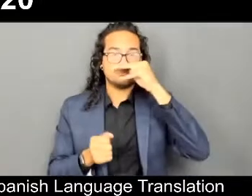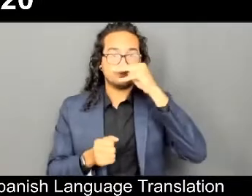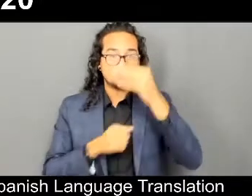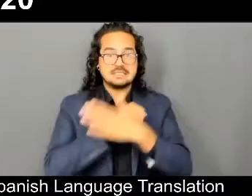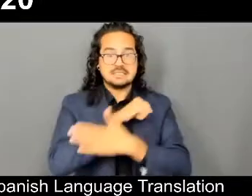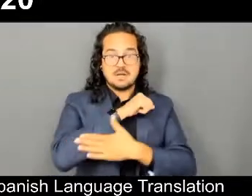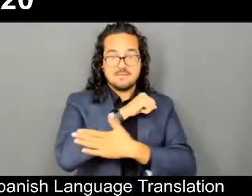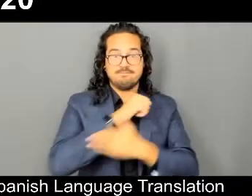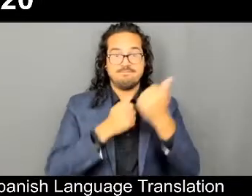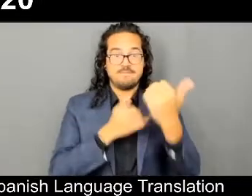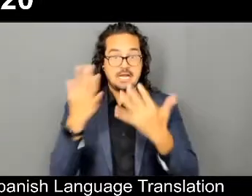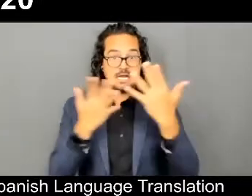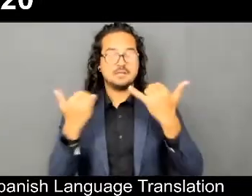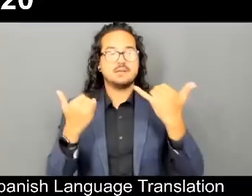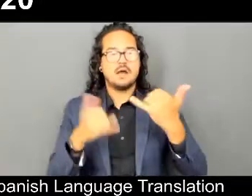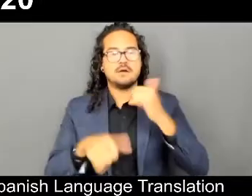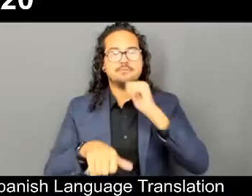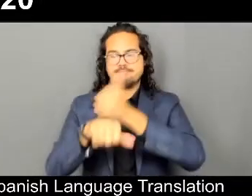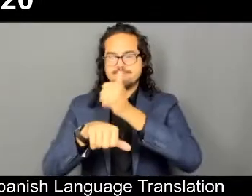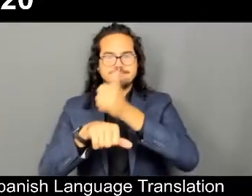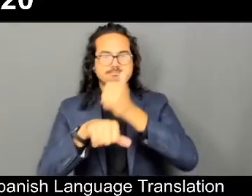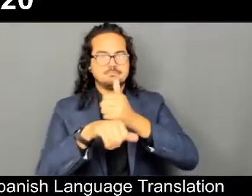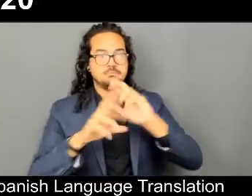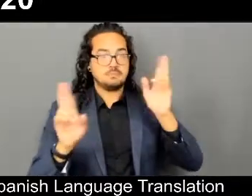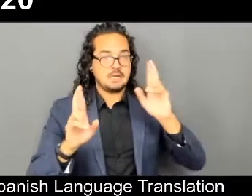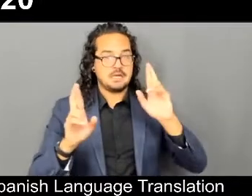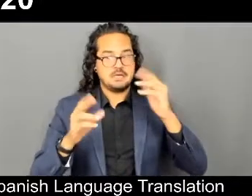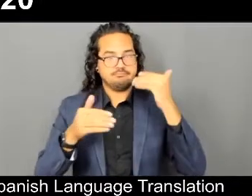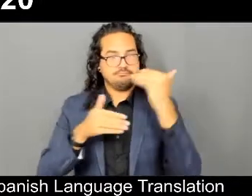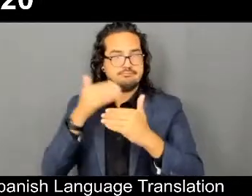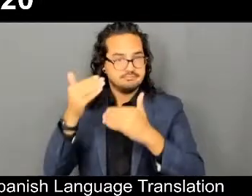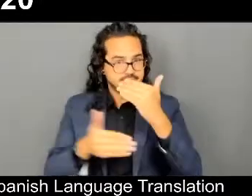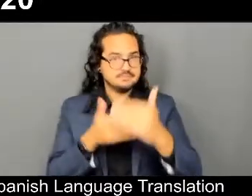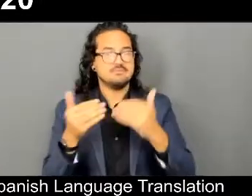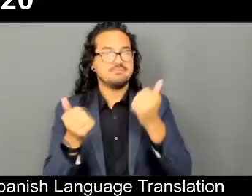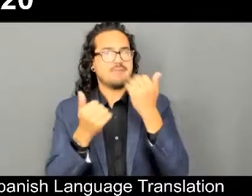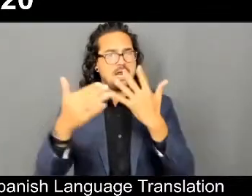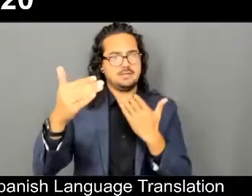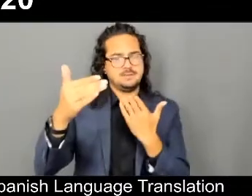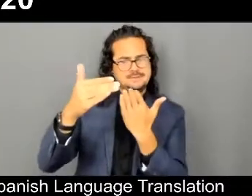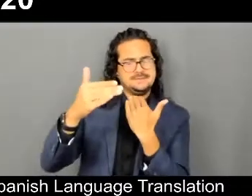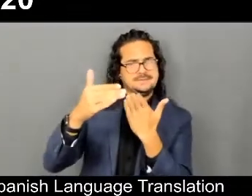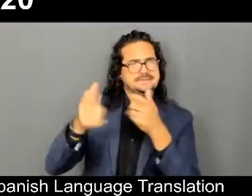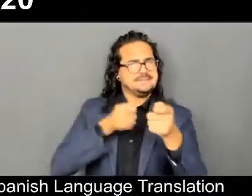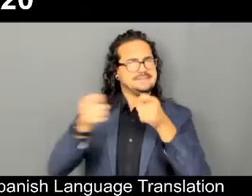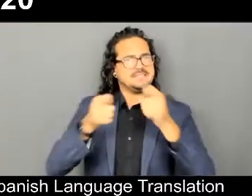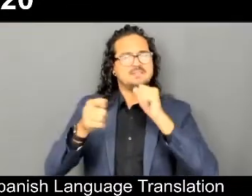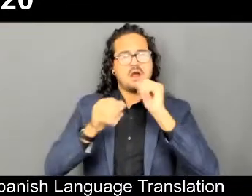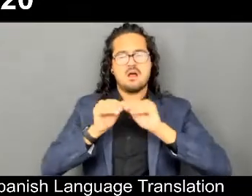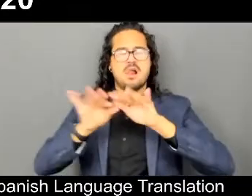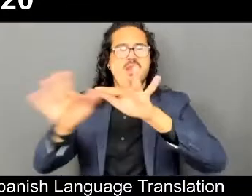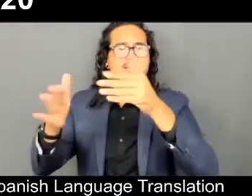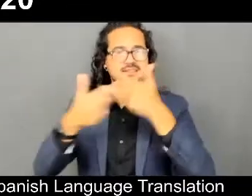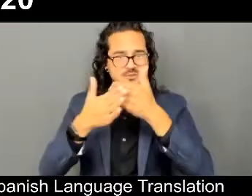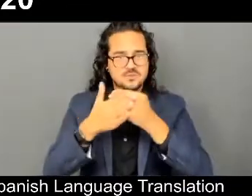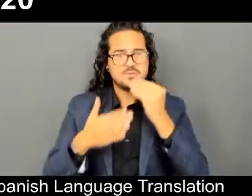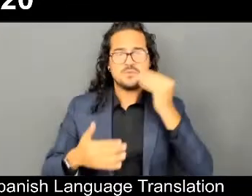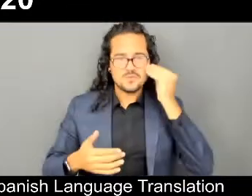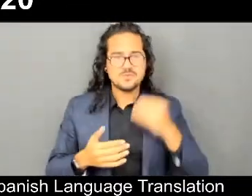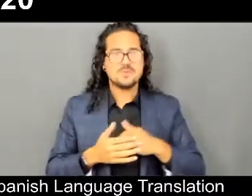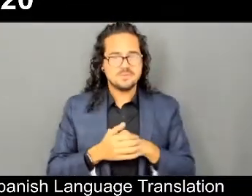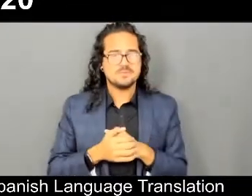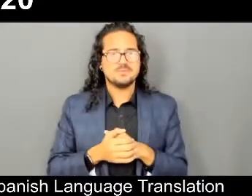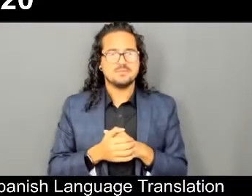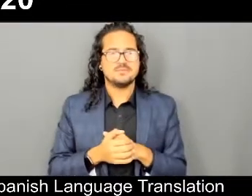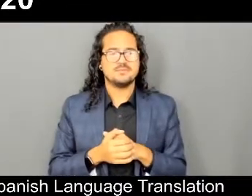need to look at keeping the fire where we want it, and where we want it in that operation, basically south of that Limitor